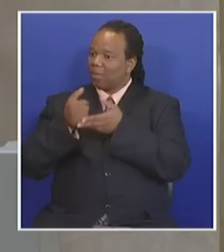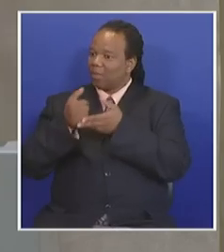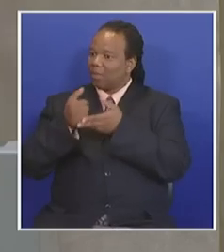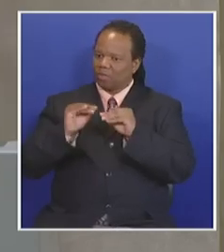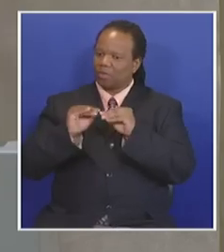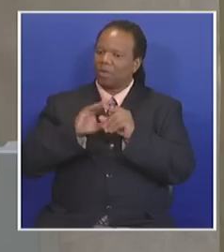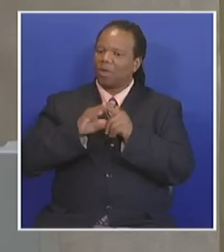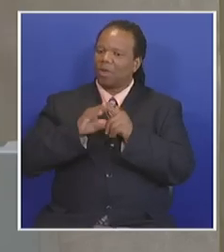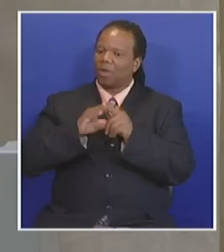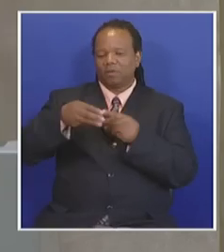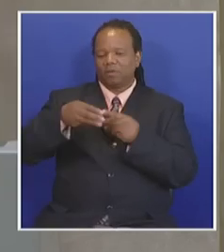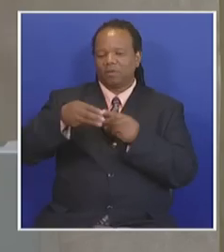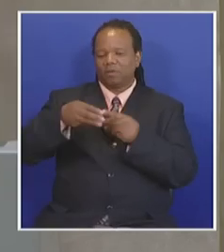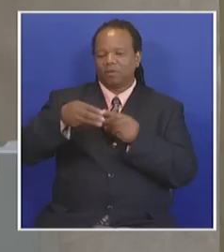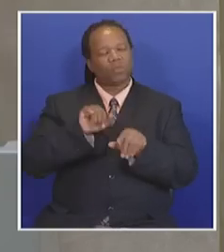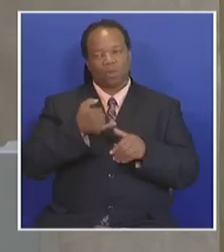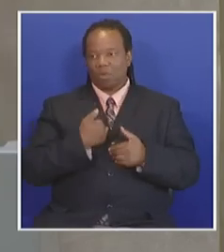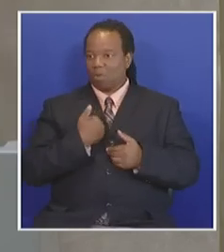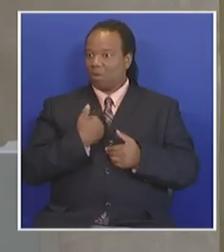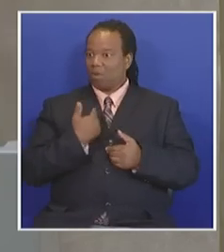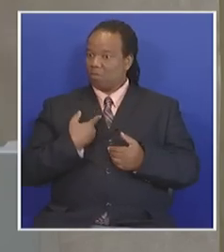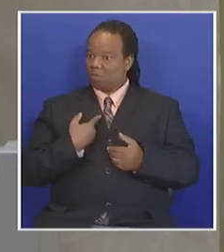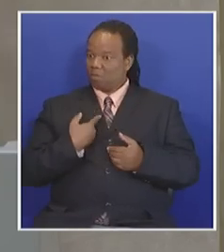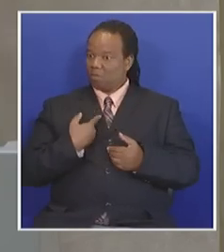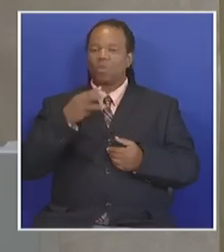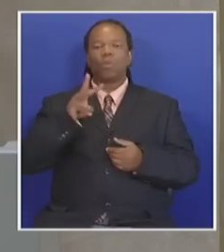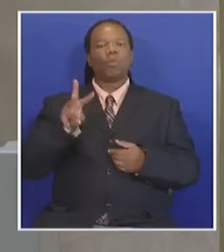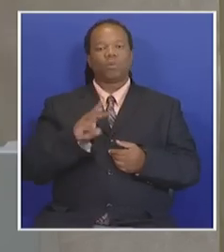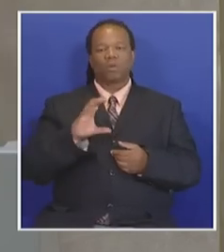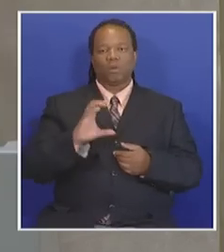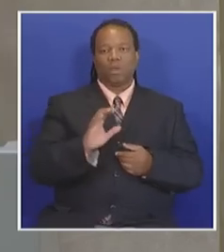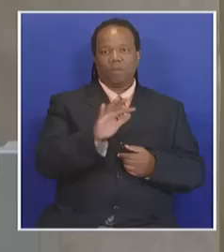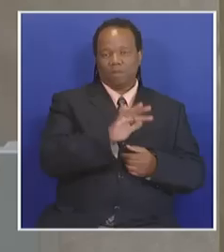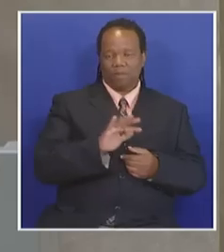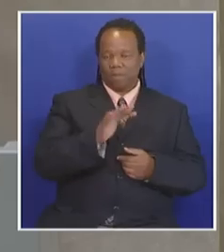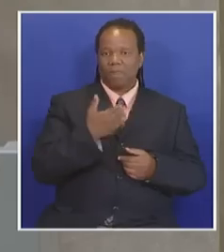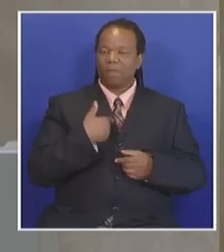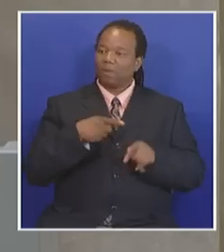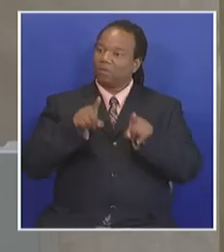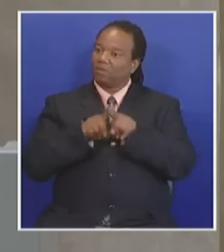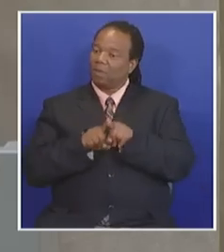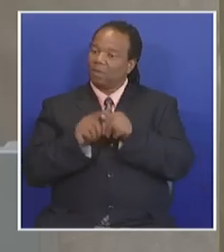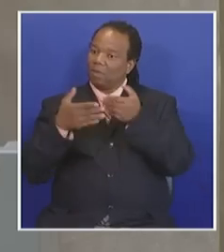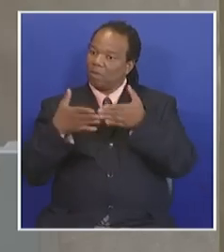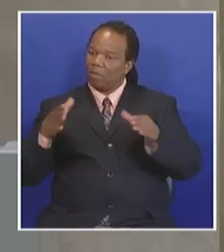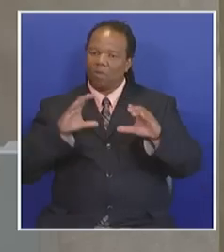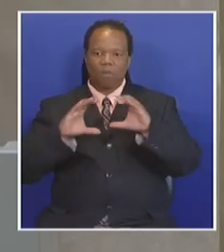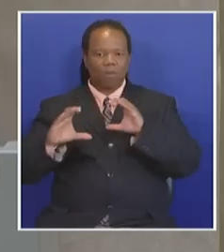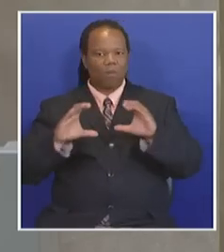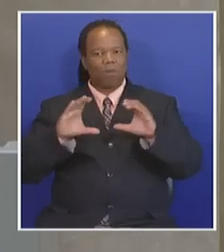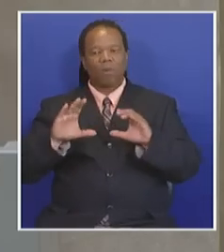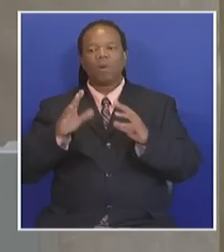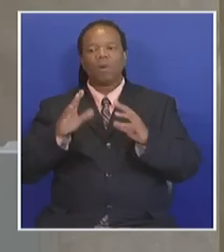but our province as a whole. We open channels of communication so that all in our province is able to access our